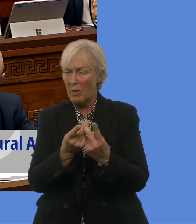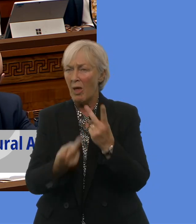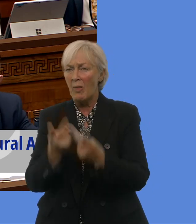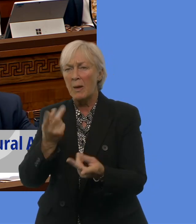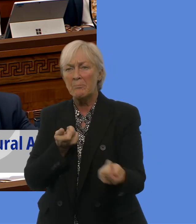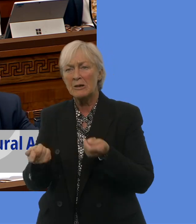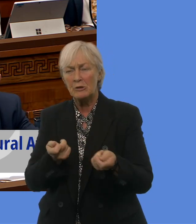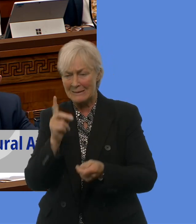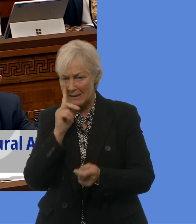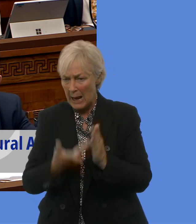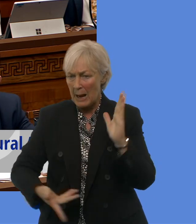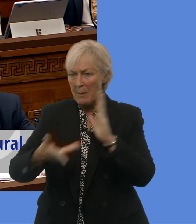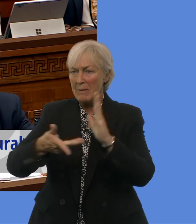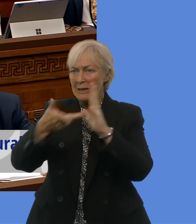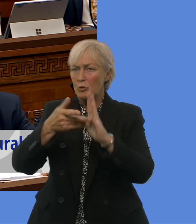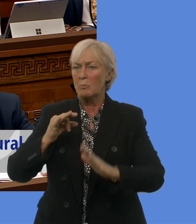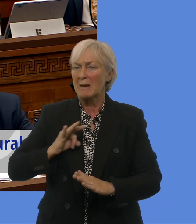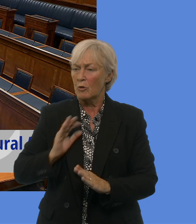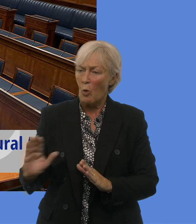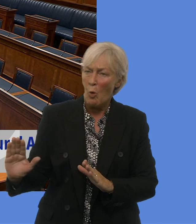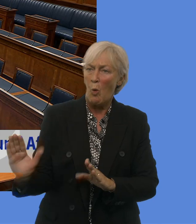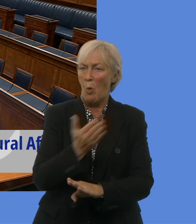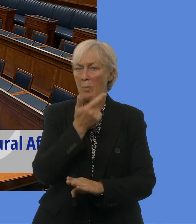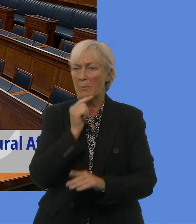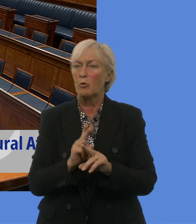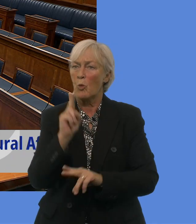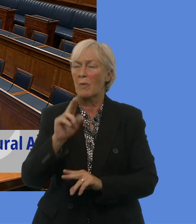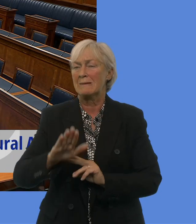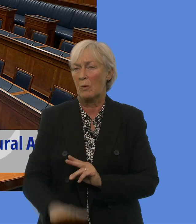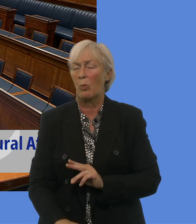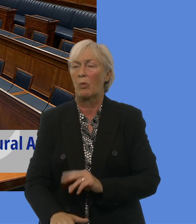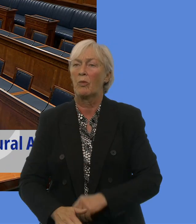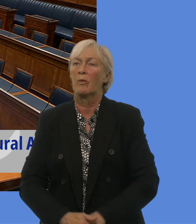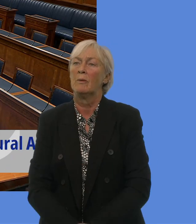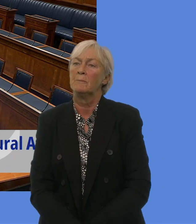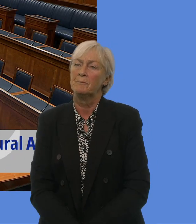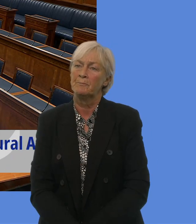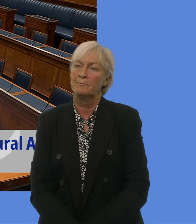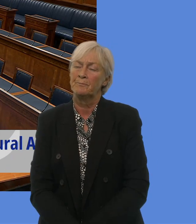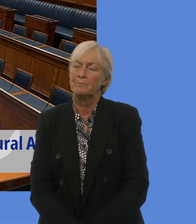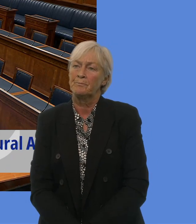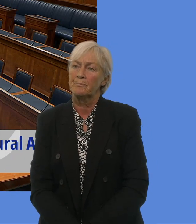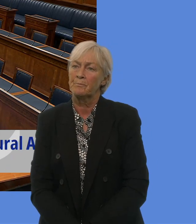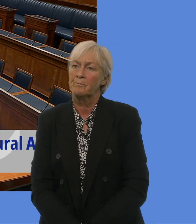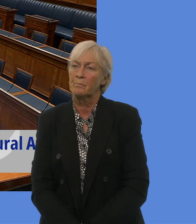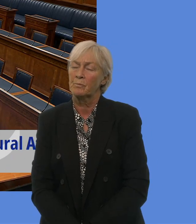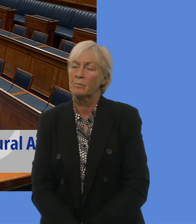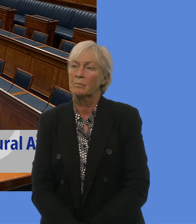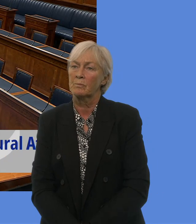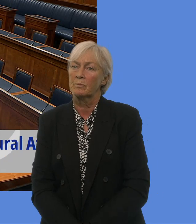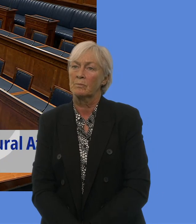about how we can implement that for the benefits of all the people across the island of Ireland. Stephen Dunn. Mr Speaker. Minister.